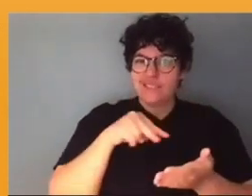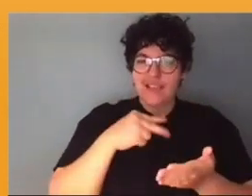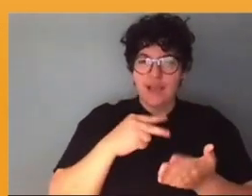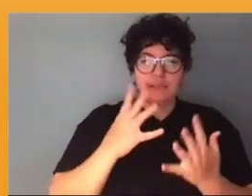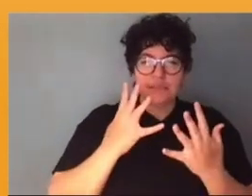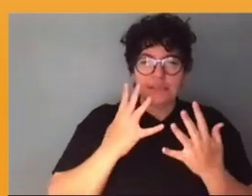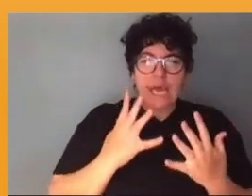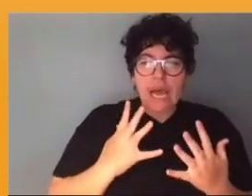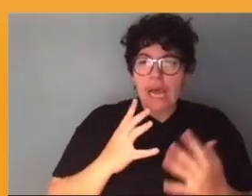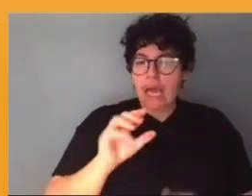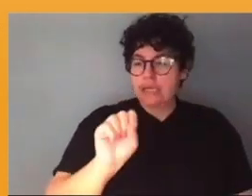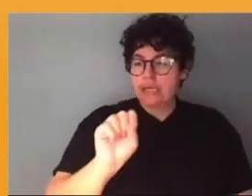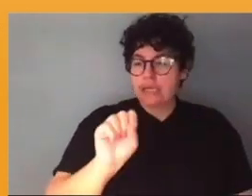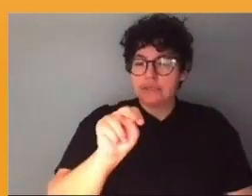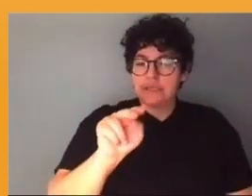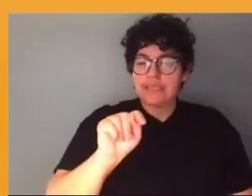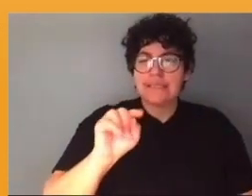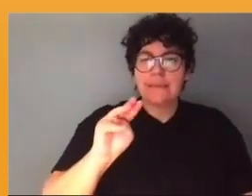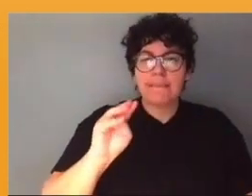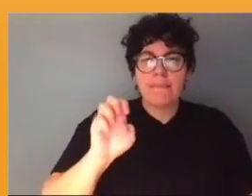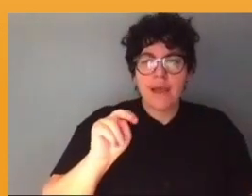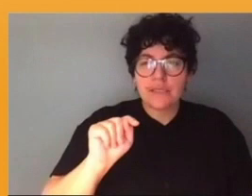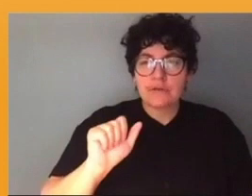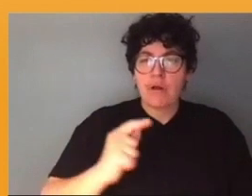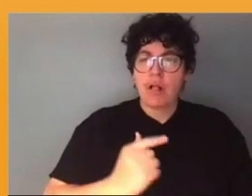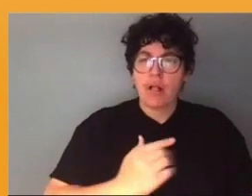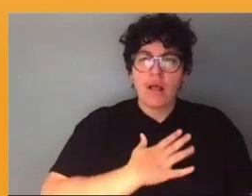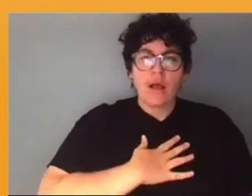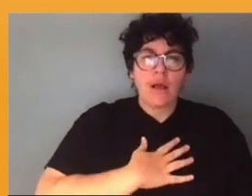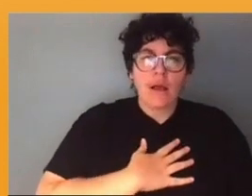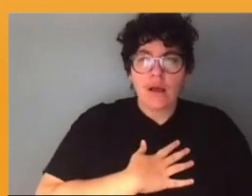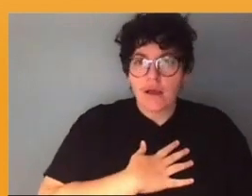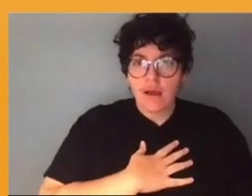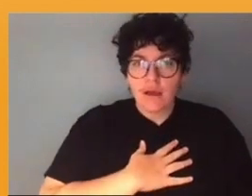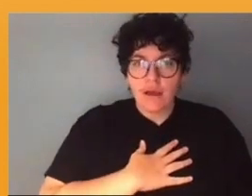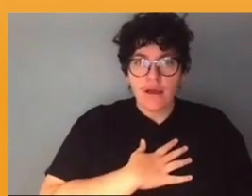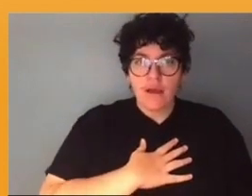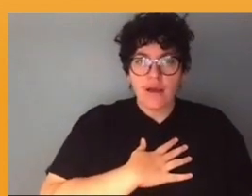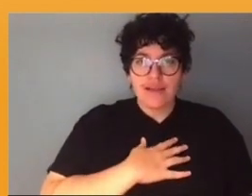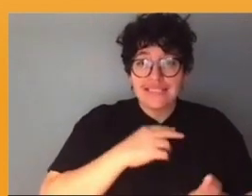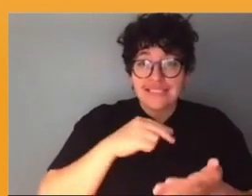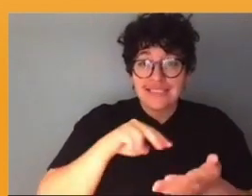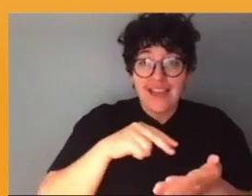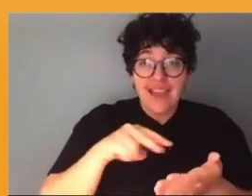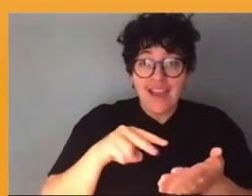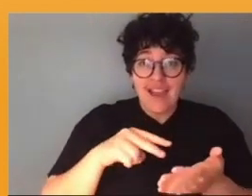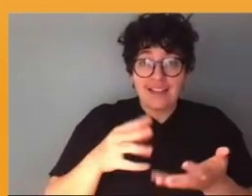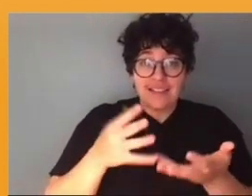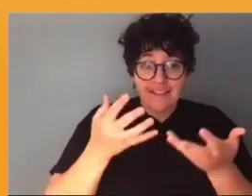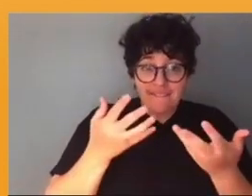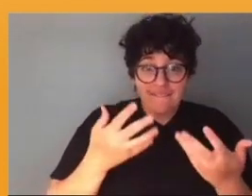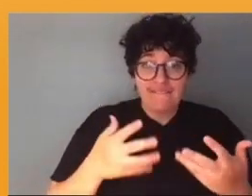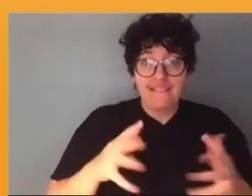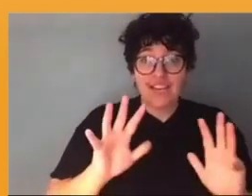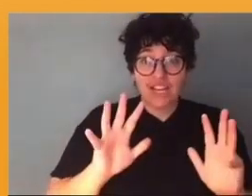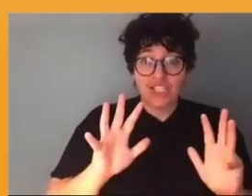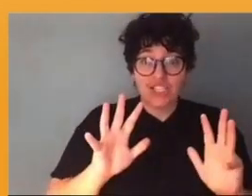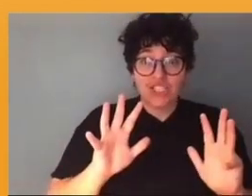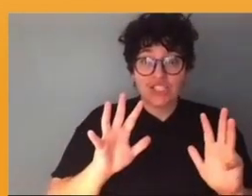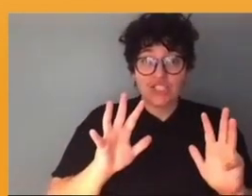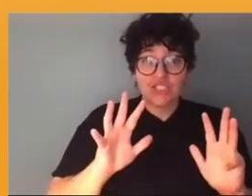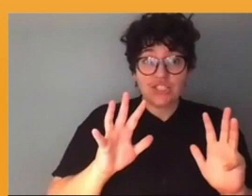dance performance, at the end of the dance, you'll see a lot of